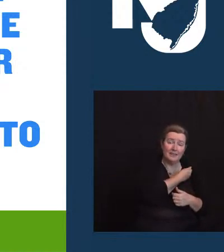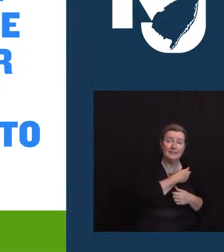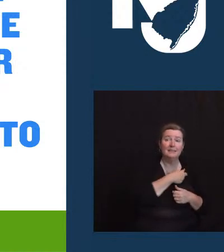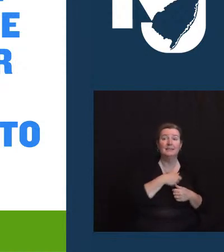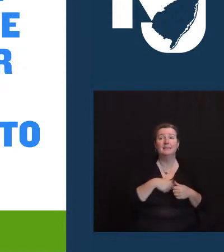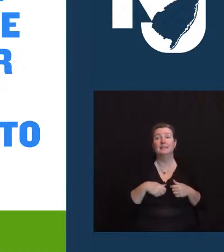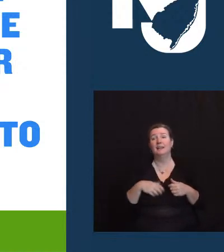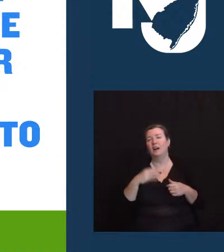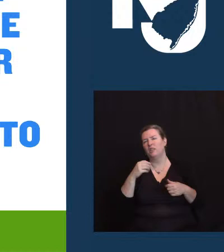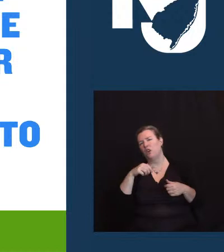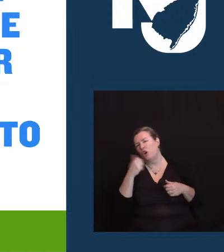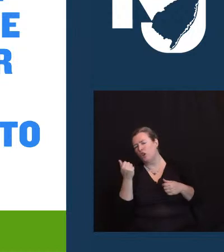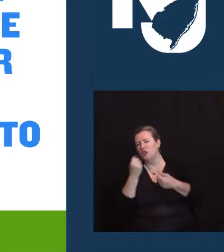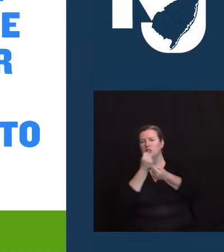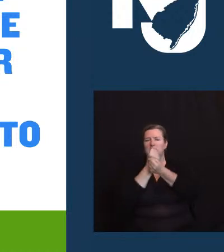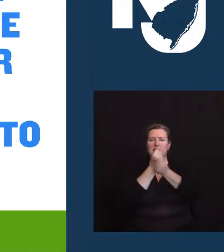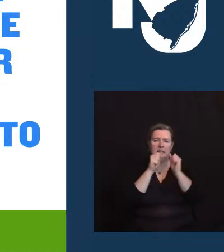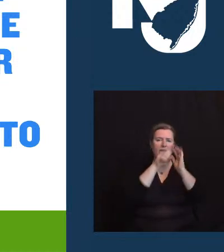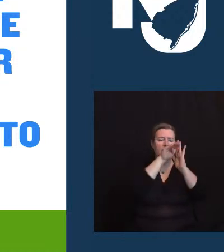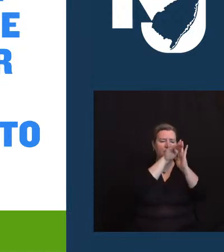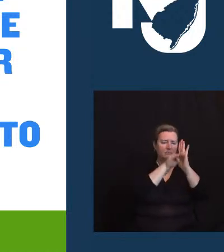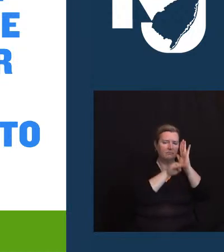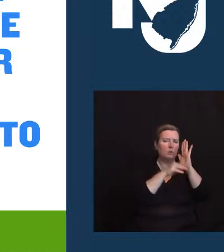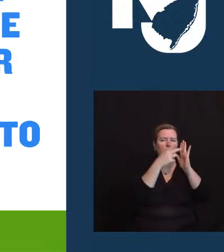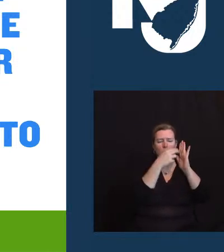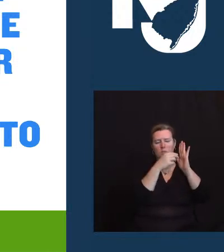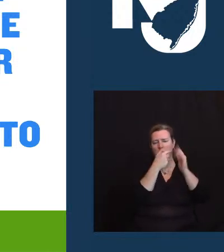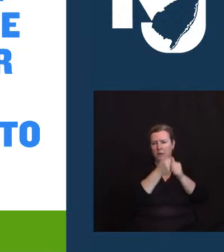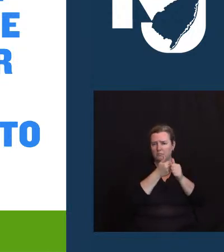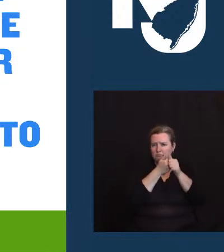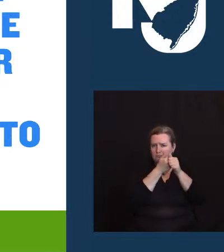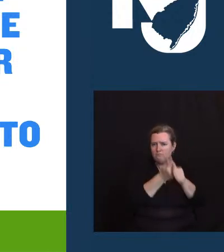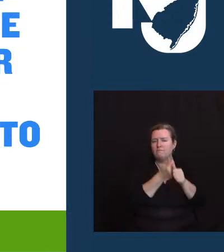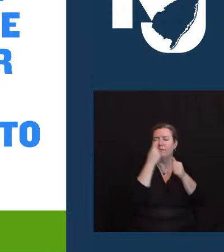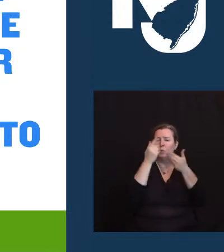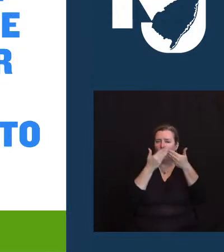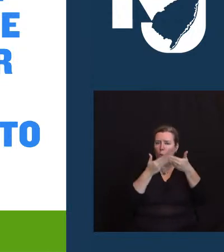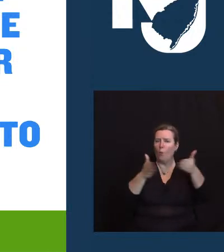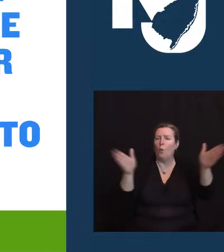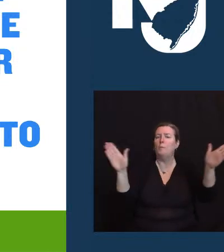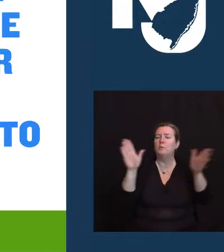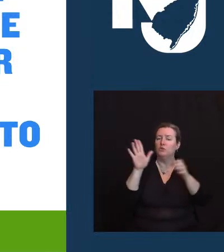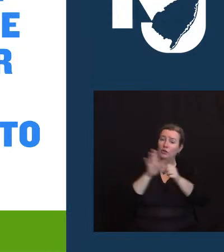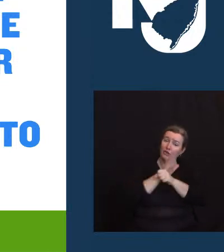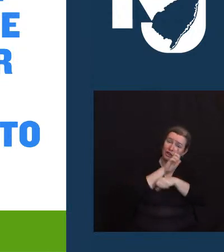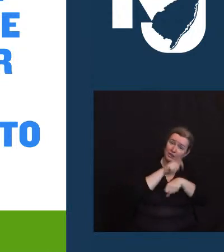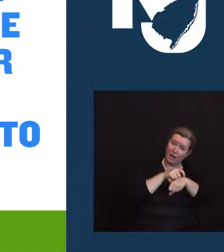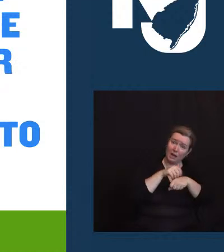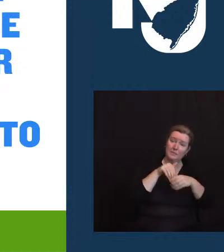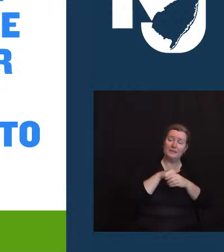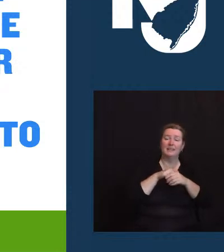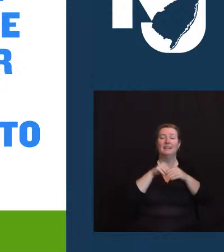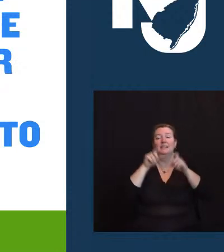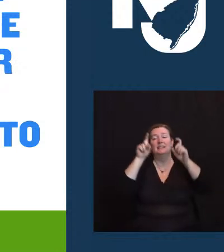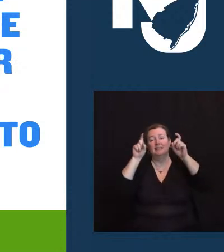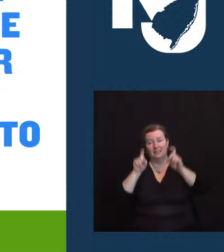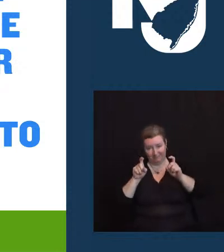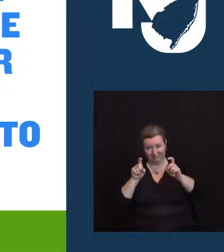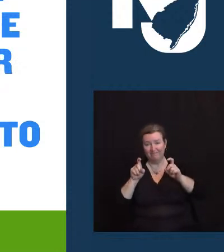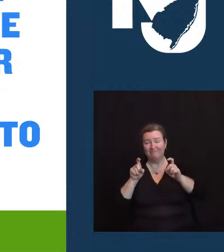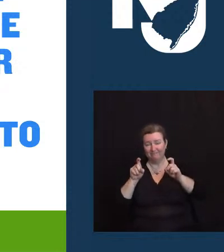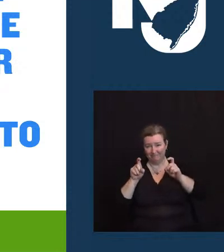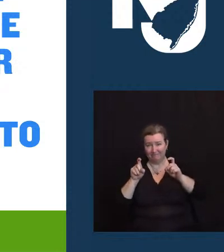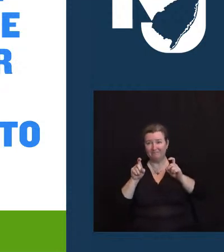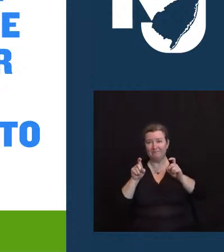best consolidated tool for keeping our schools open for full-time in-person instruction and our educational